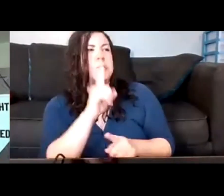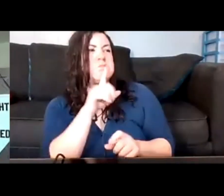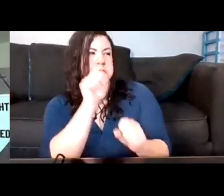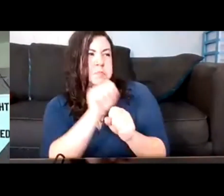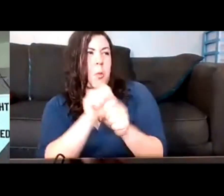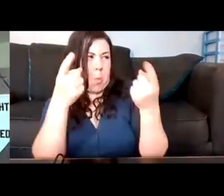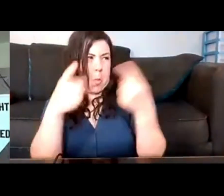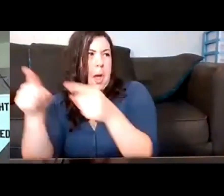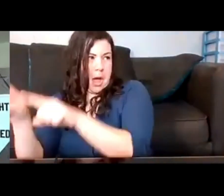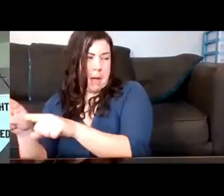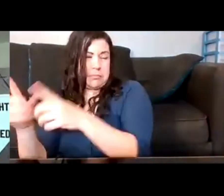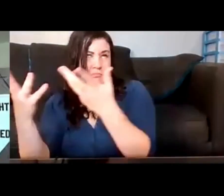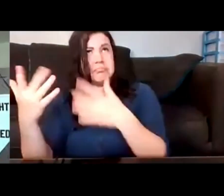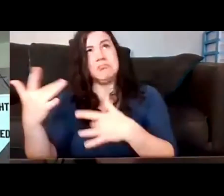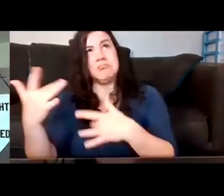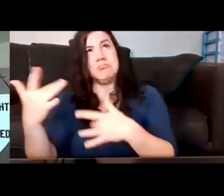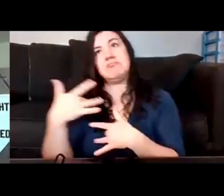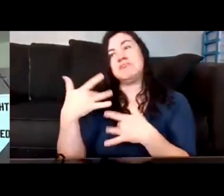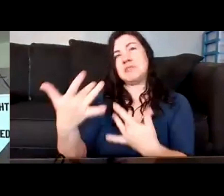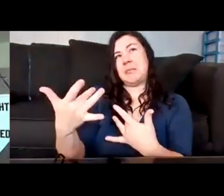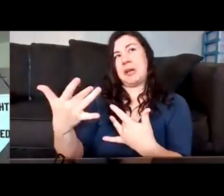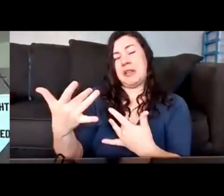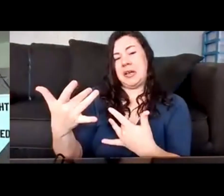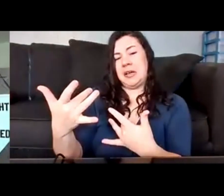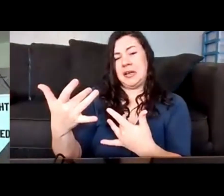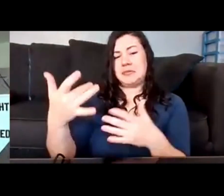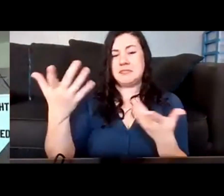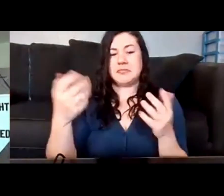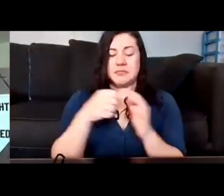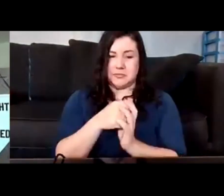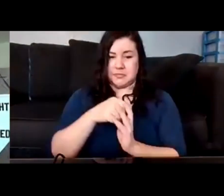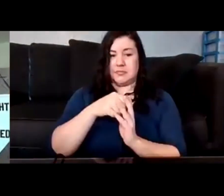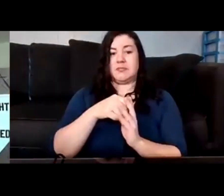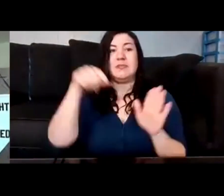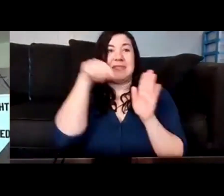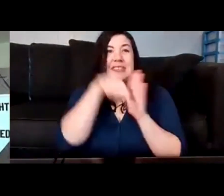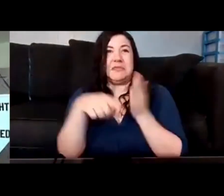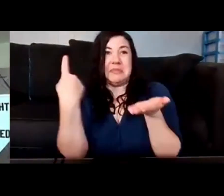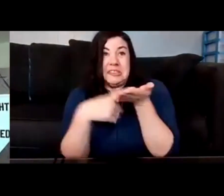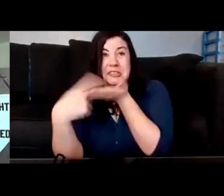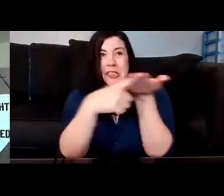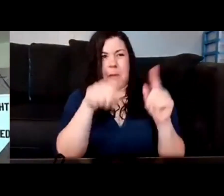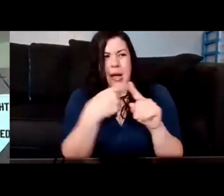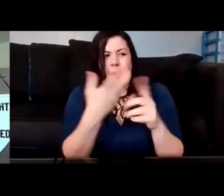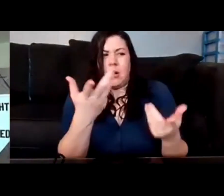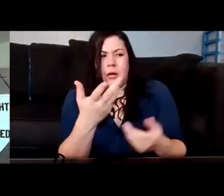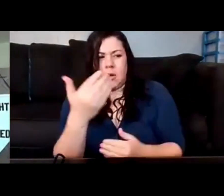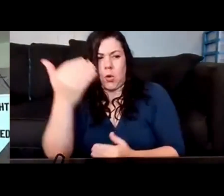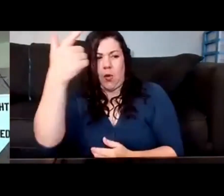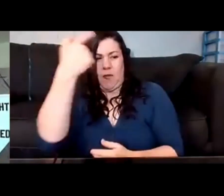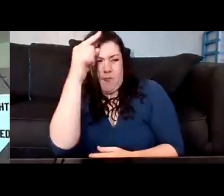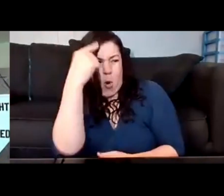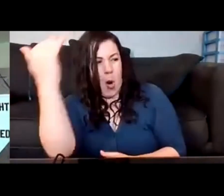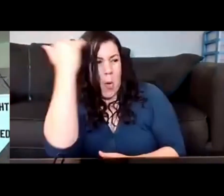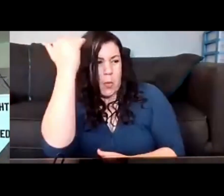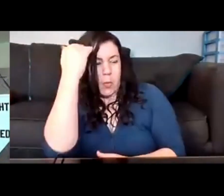And typically, there's not a lot of discussion about who is having that awareness raised for them. Who is that for?